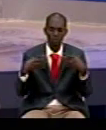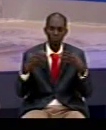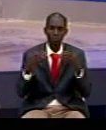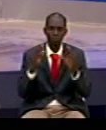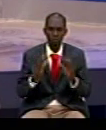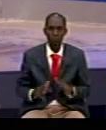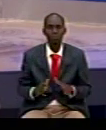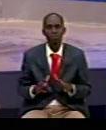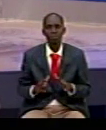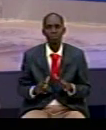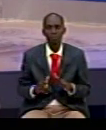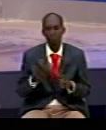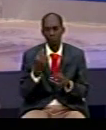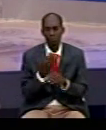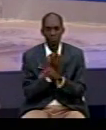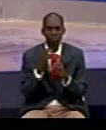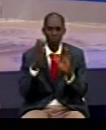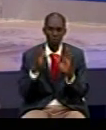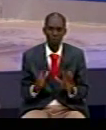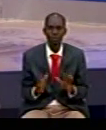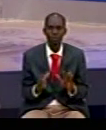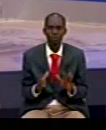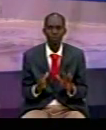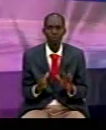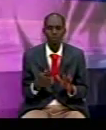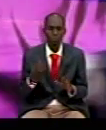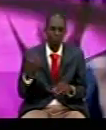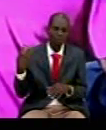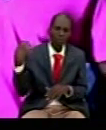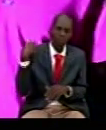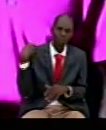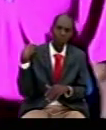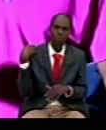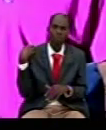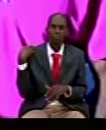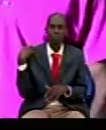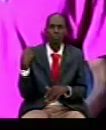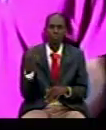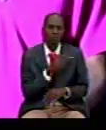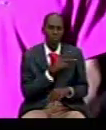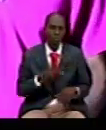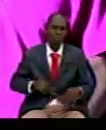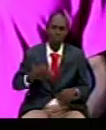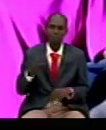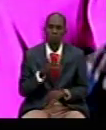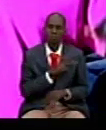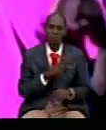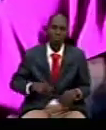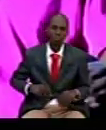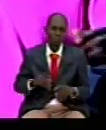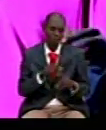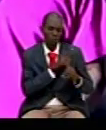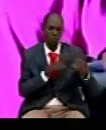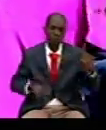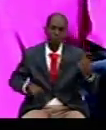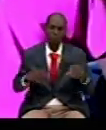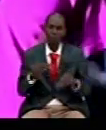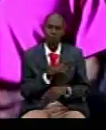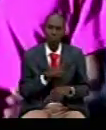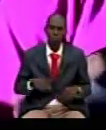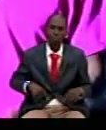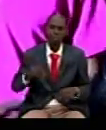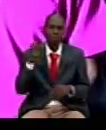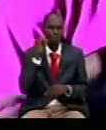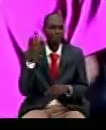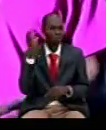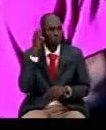Healer. Deliverer, Master, King of Kings, Lord of Lords. She heard